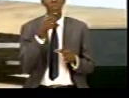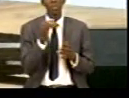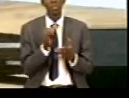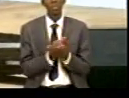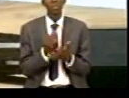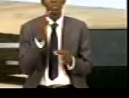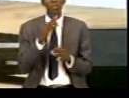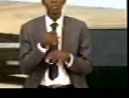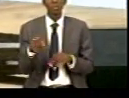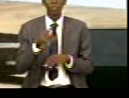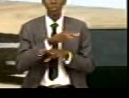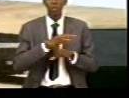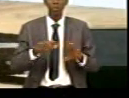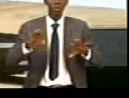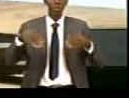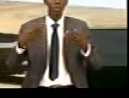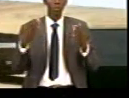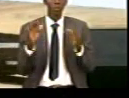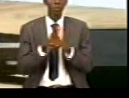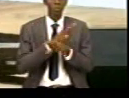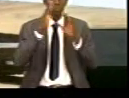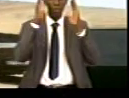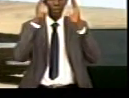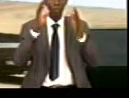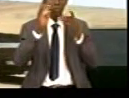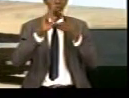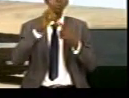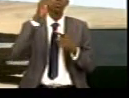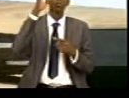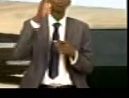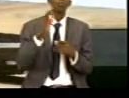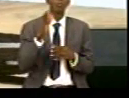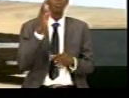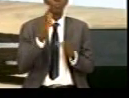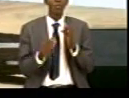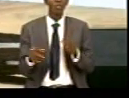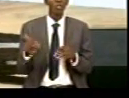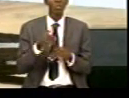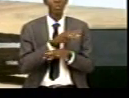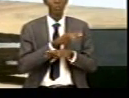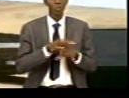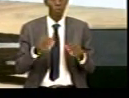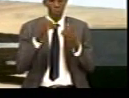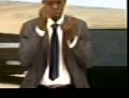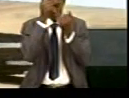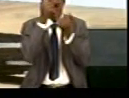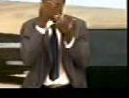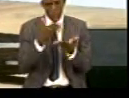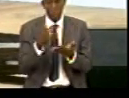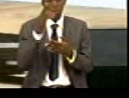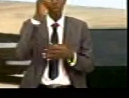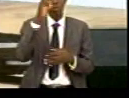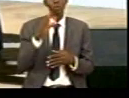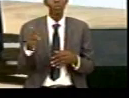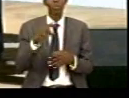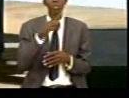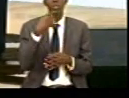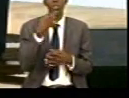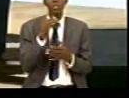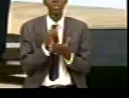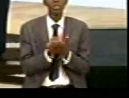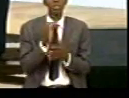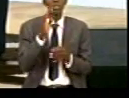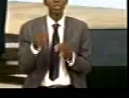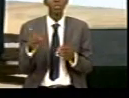pay attention to God, they say if they don't obey God, they say if they